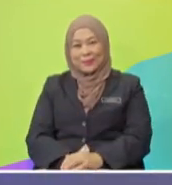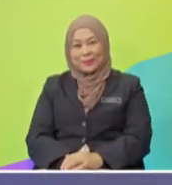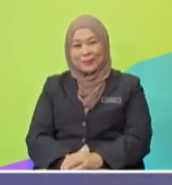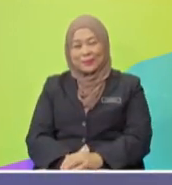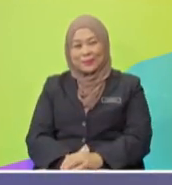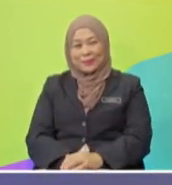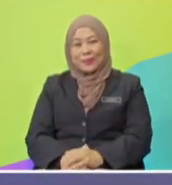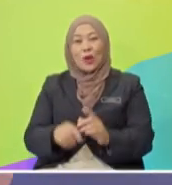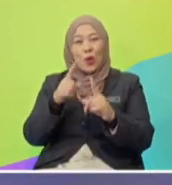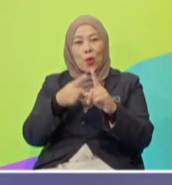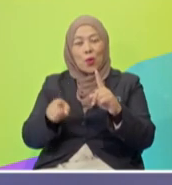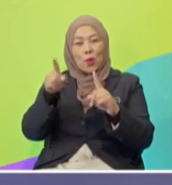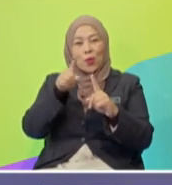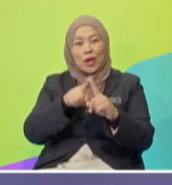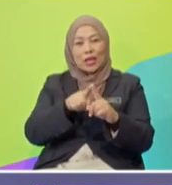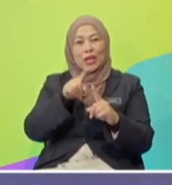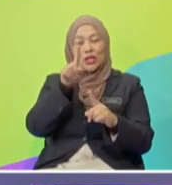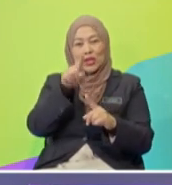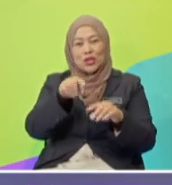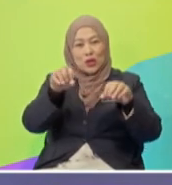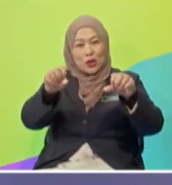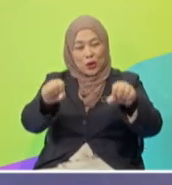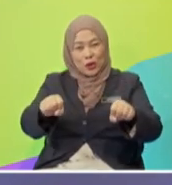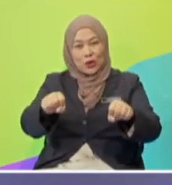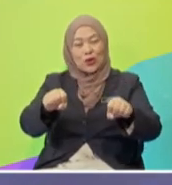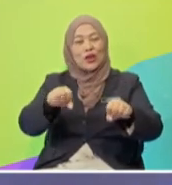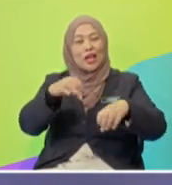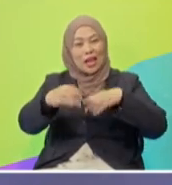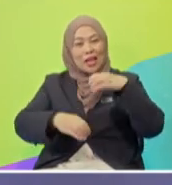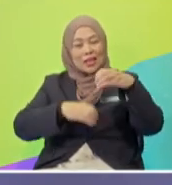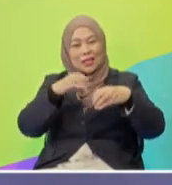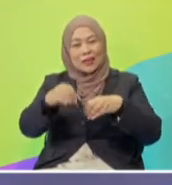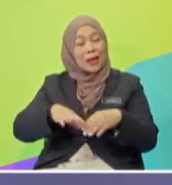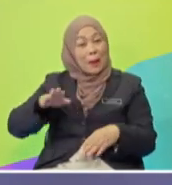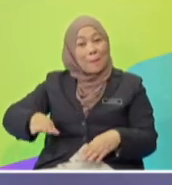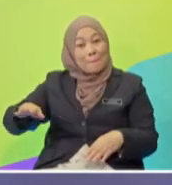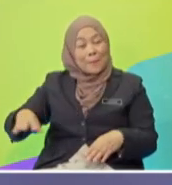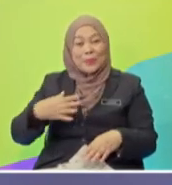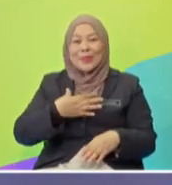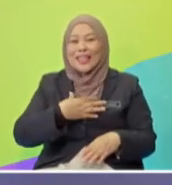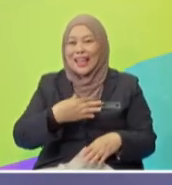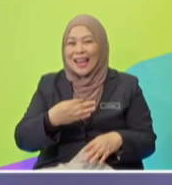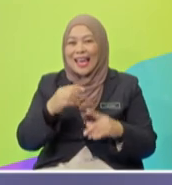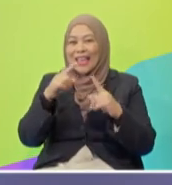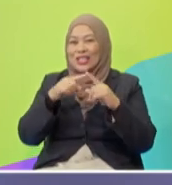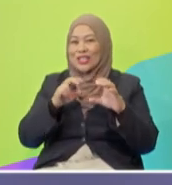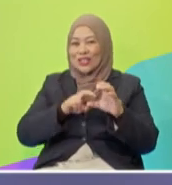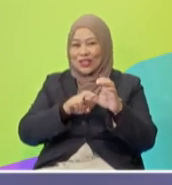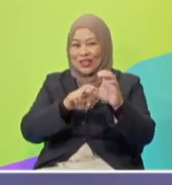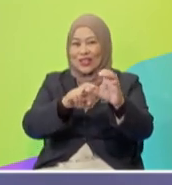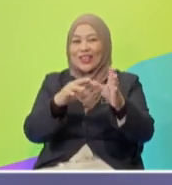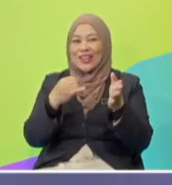handle when you hold and you ride. Right. And children loves it. Children likes to ride it.